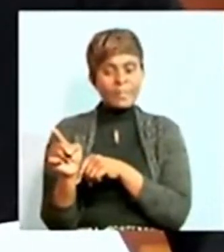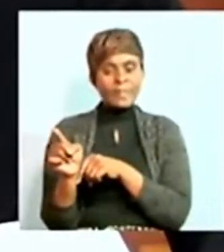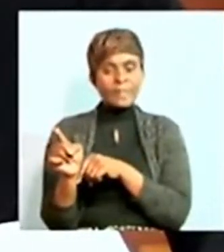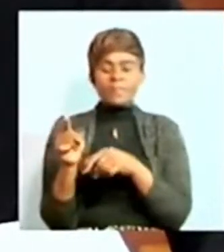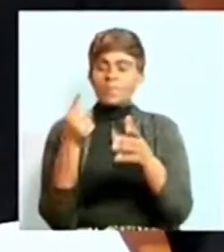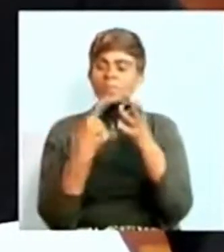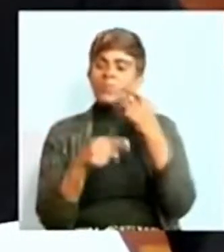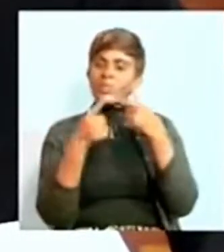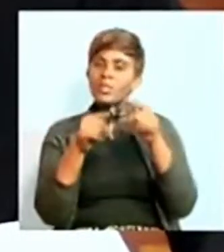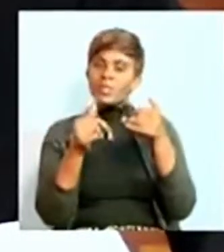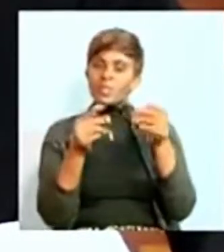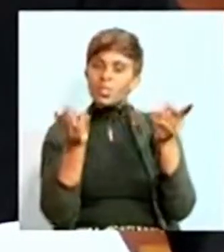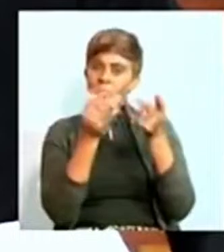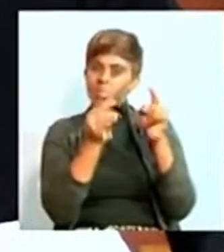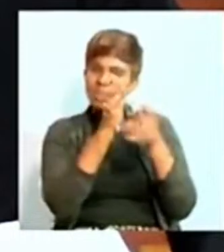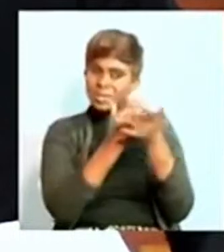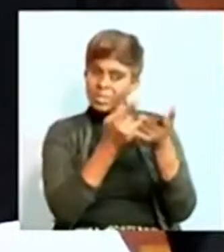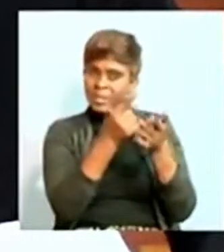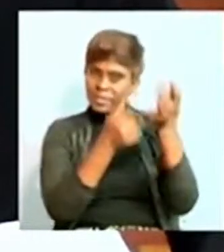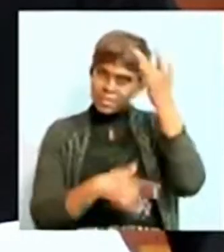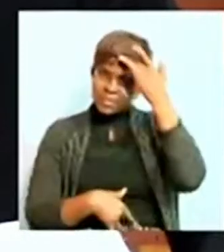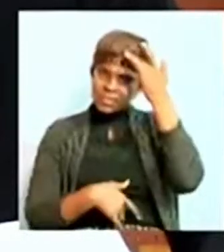What happens when someone is sick?